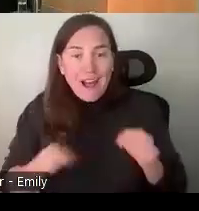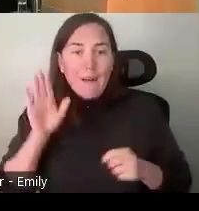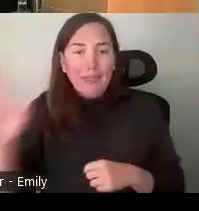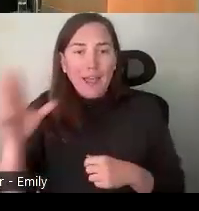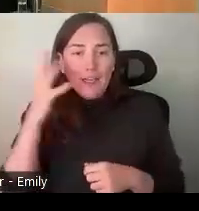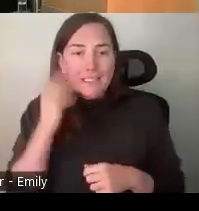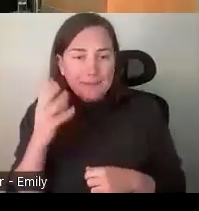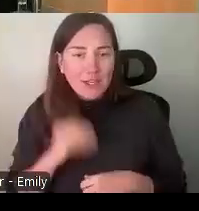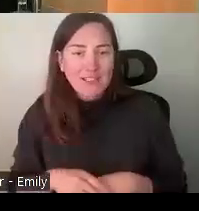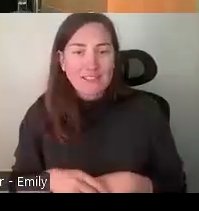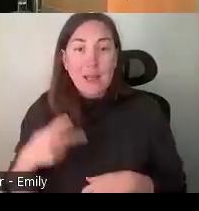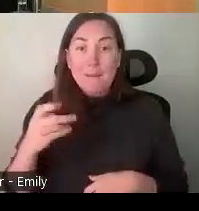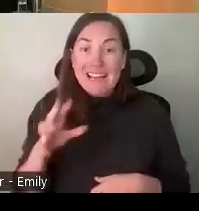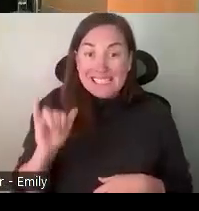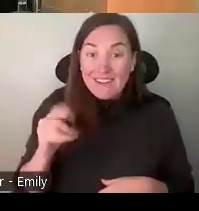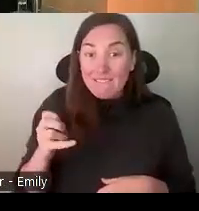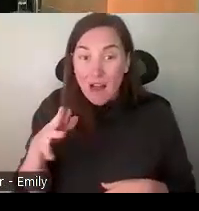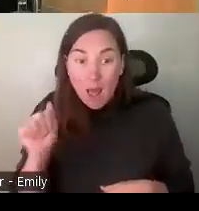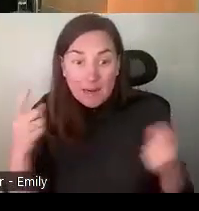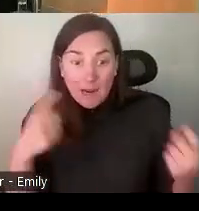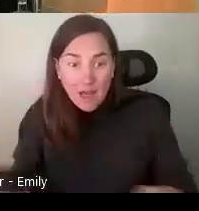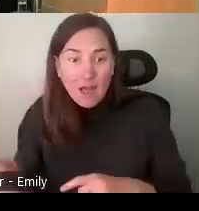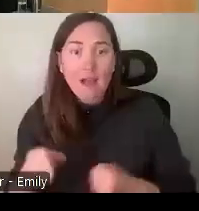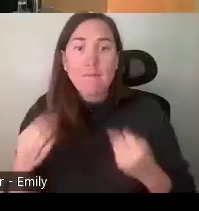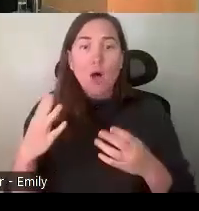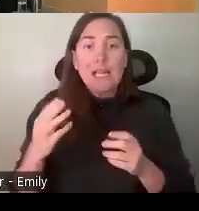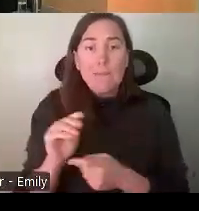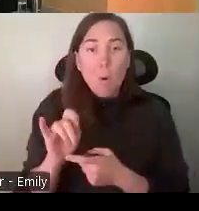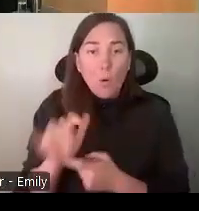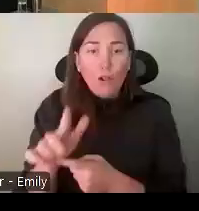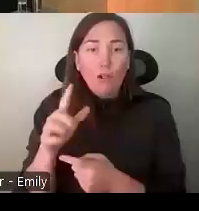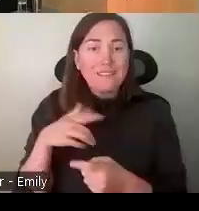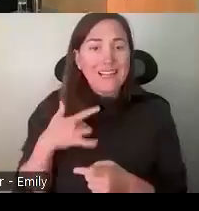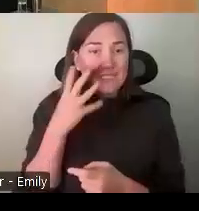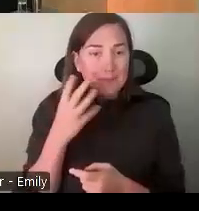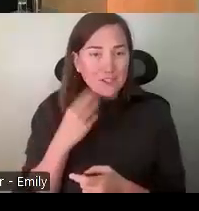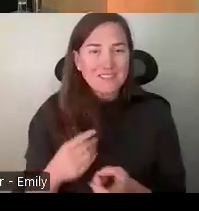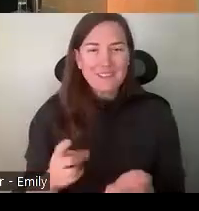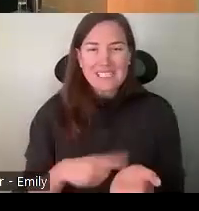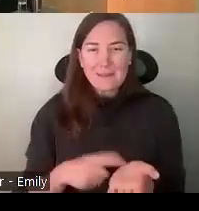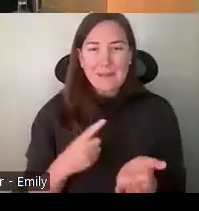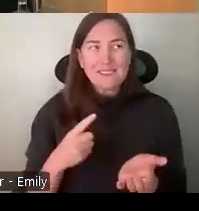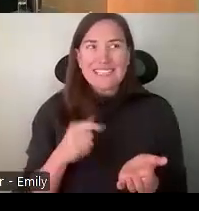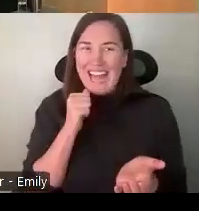phenomena, also multimodal sensory experiences. Some people describe they can feel their voices, or they